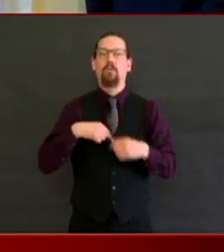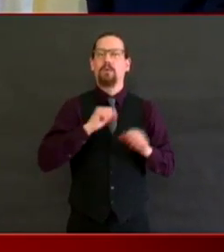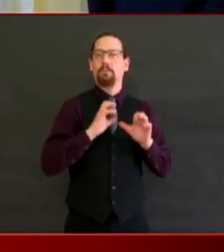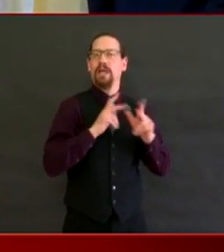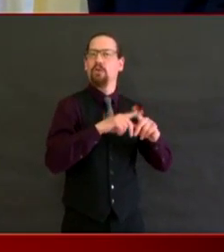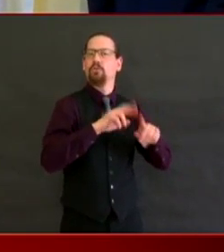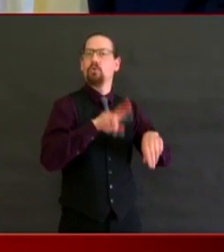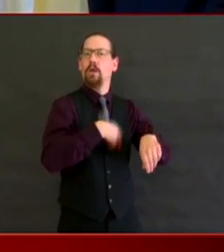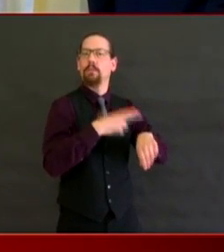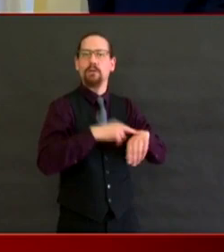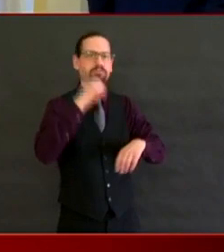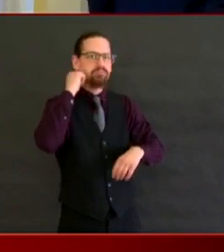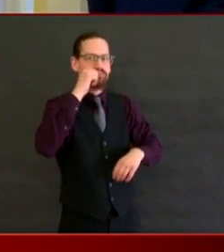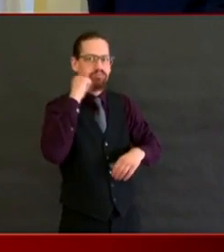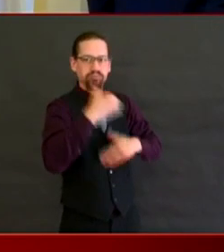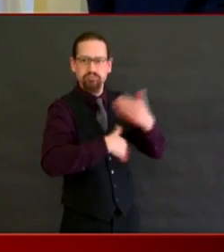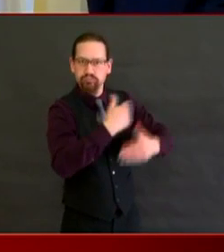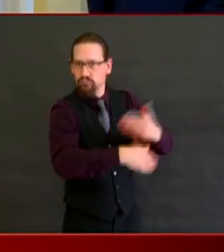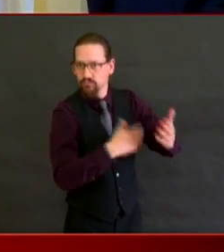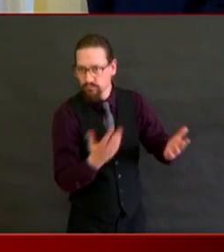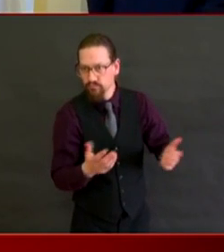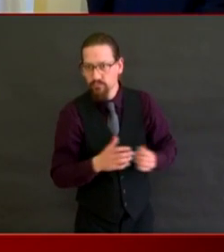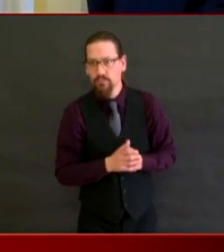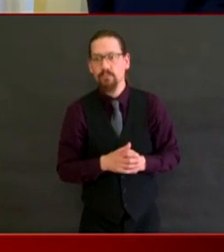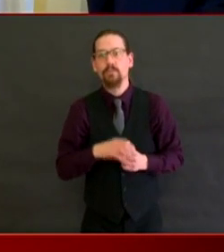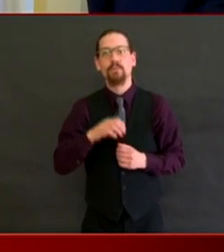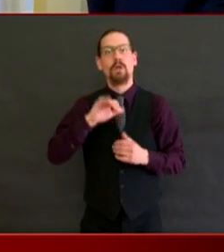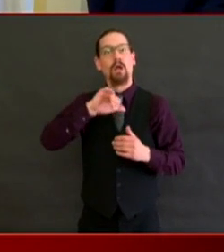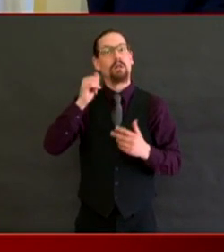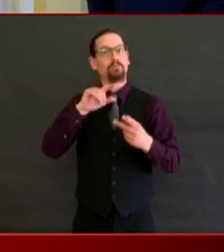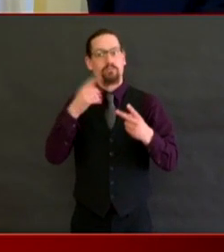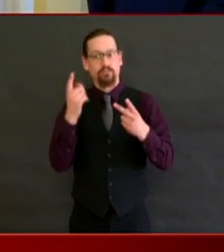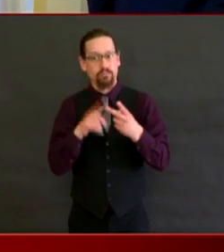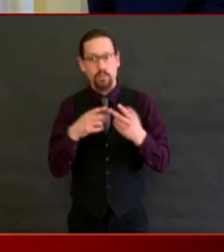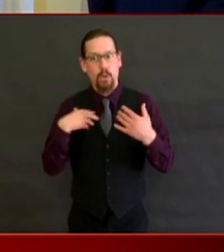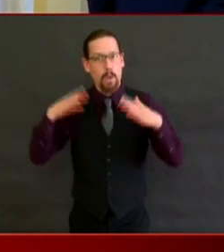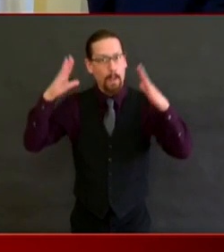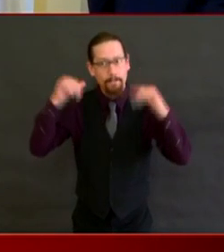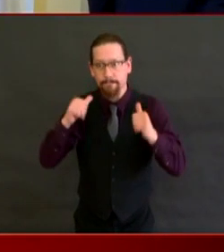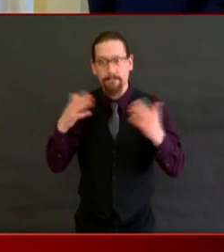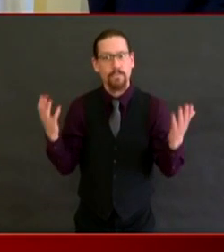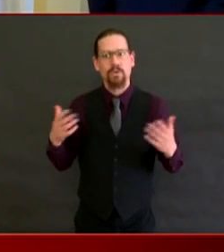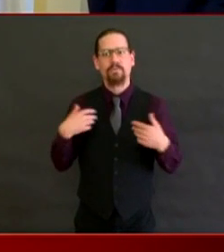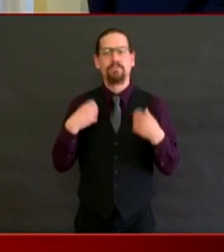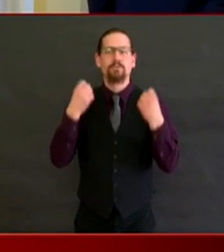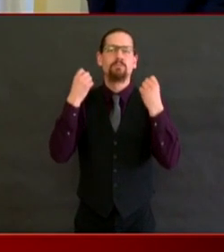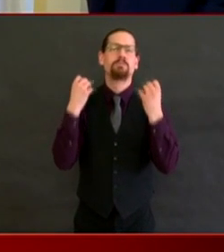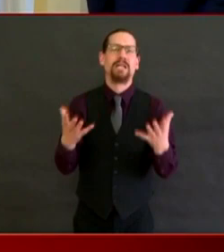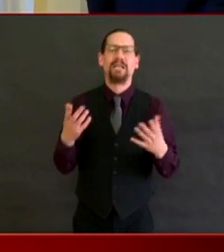know that we have had hundreds and hundreds and hundreds of